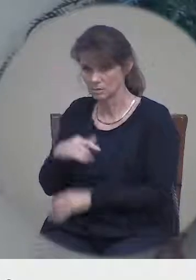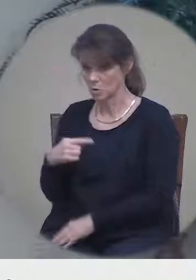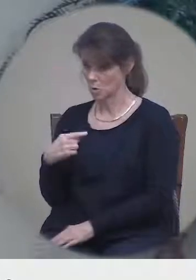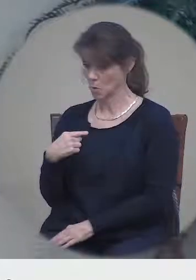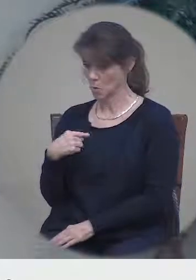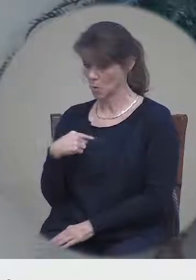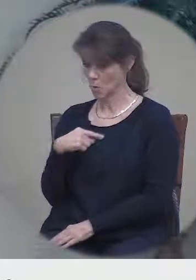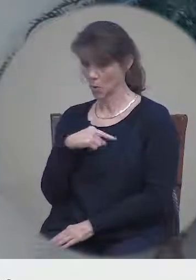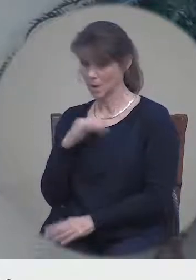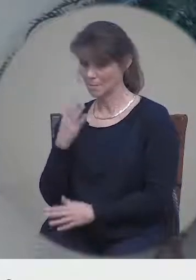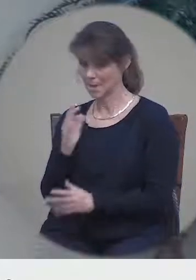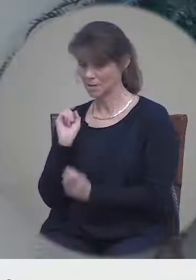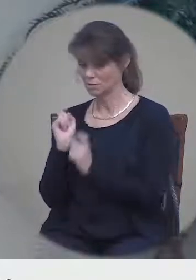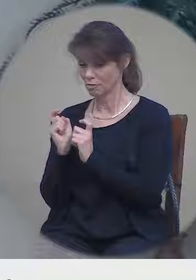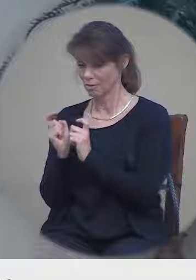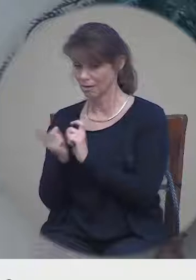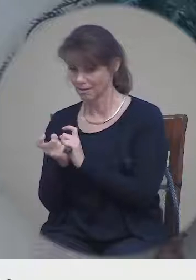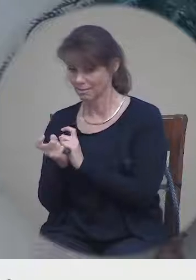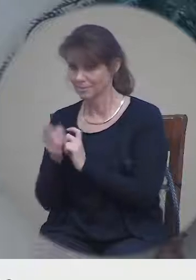message never has.